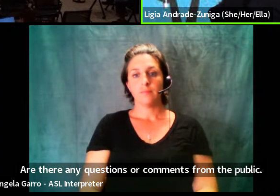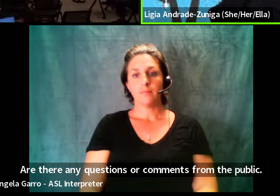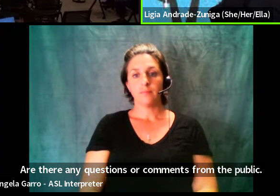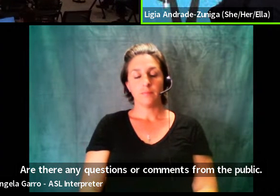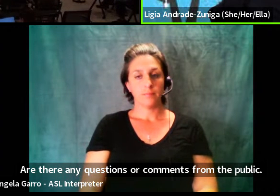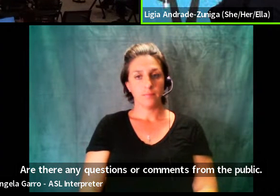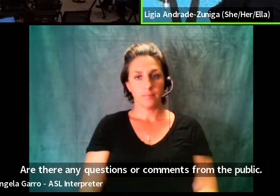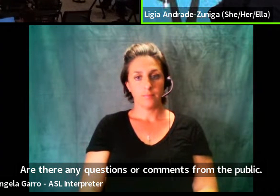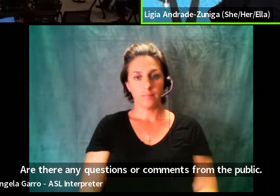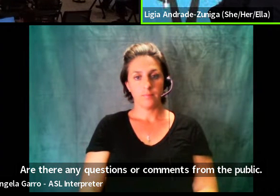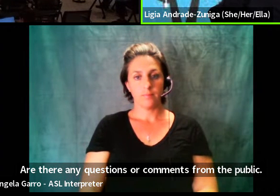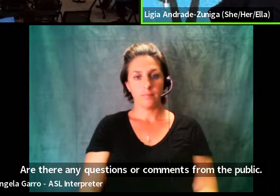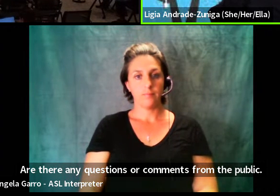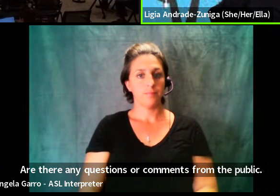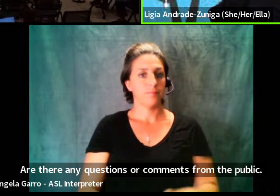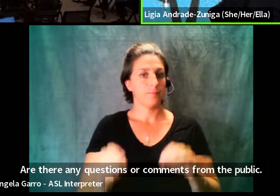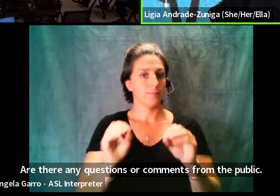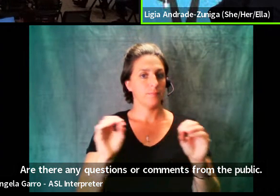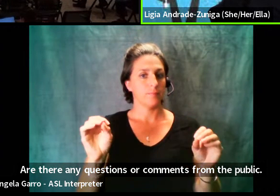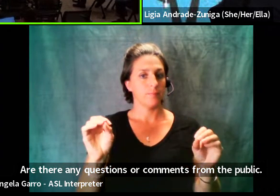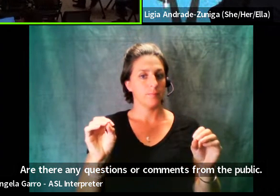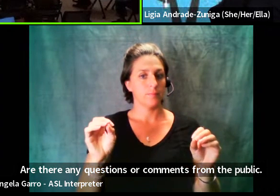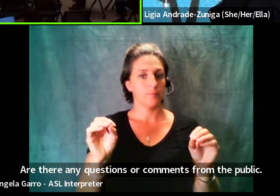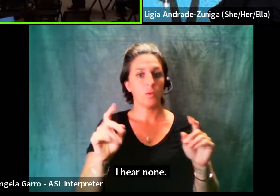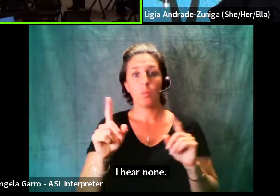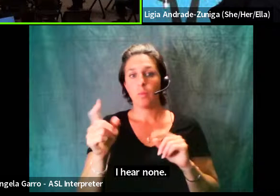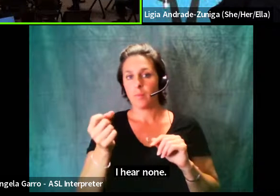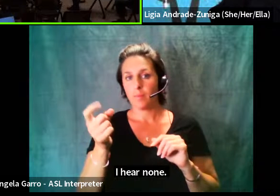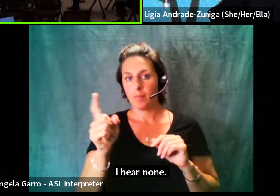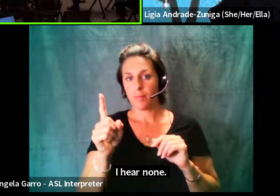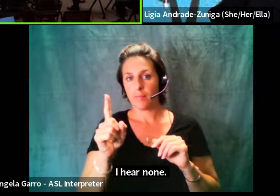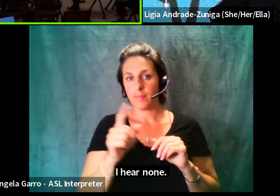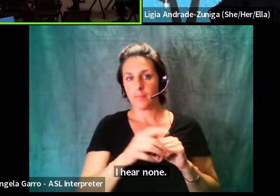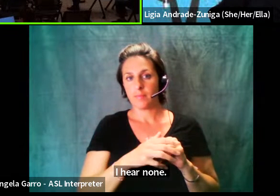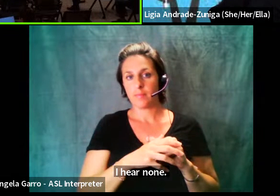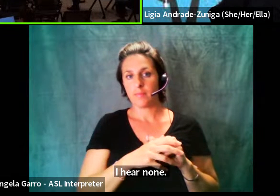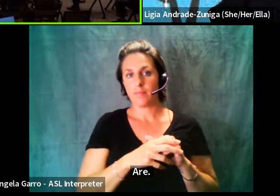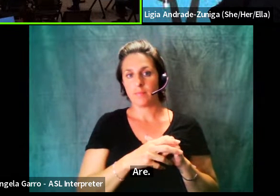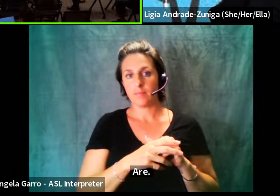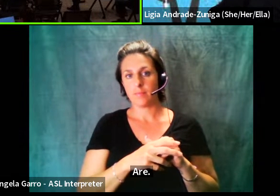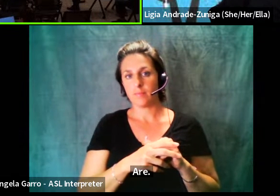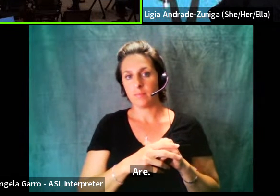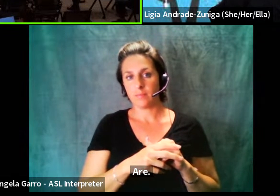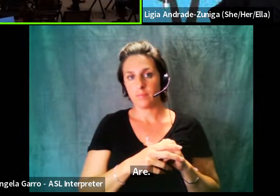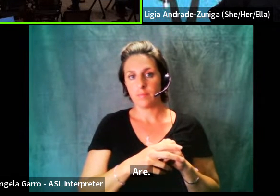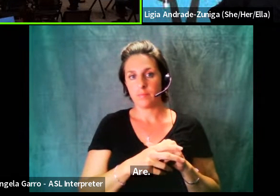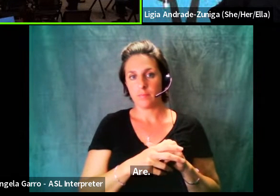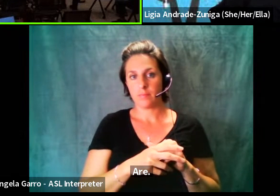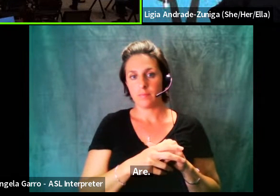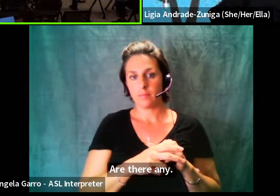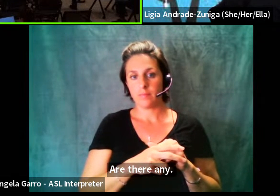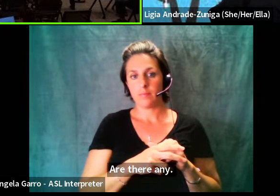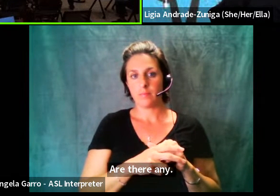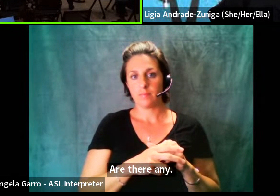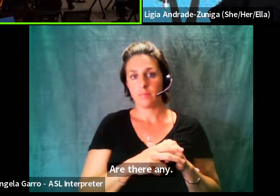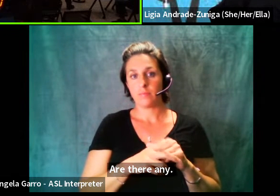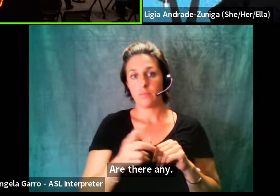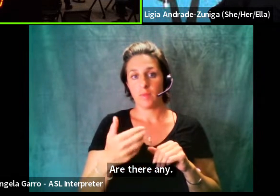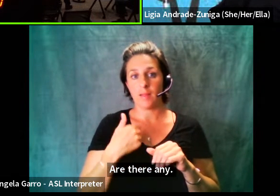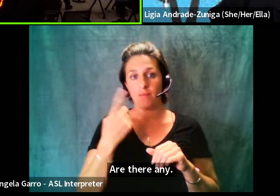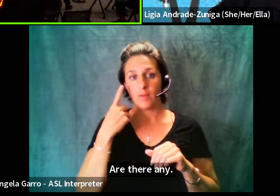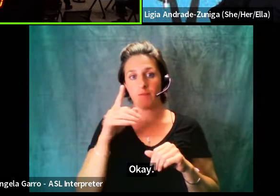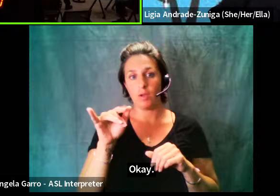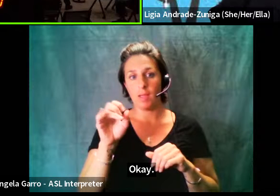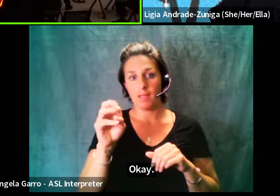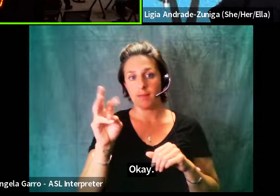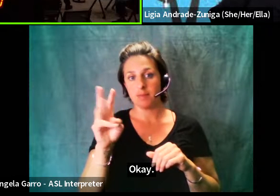Okay, I hear none. Are there any? One moment. Okay. Did you have one for item 6? I didn't have that written down. So I'm